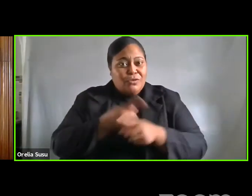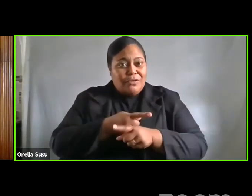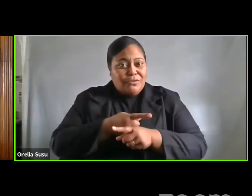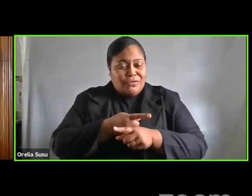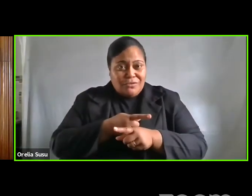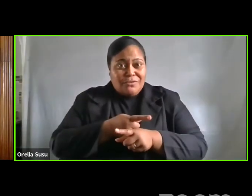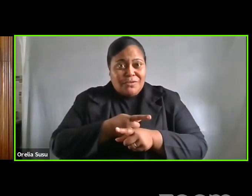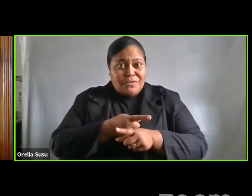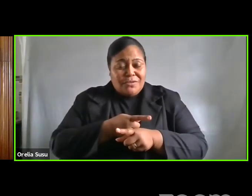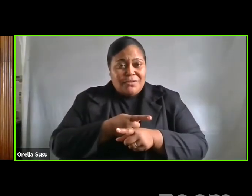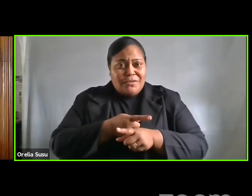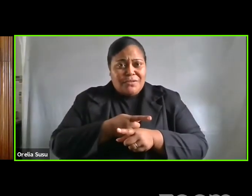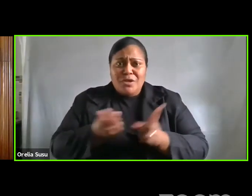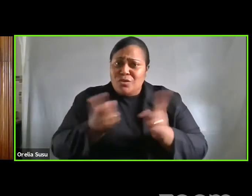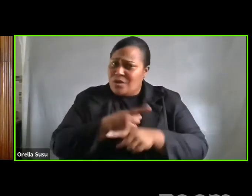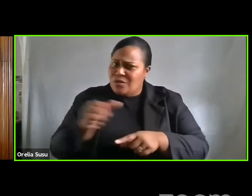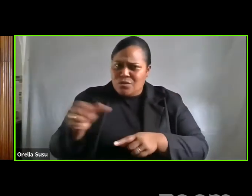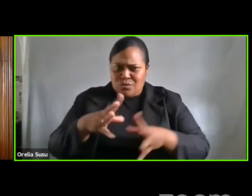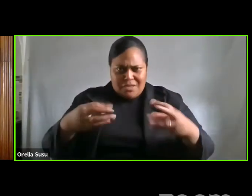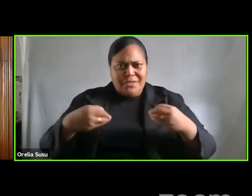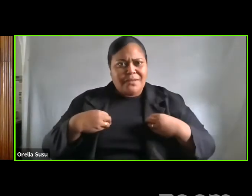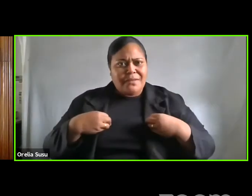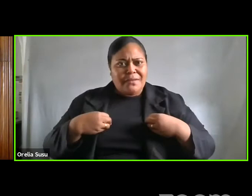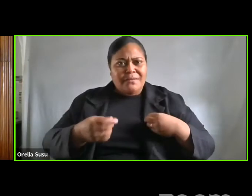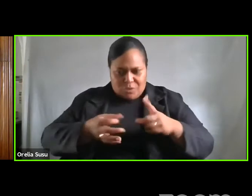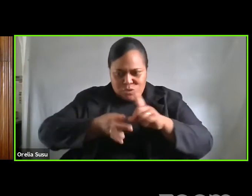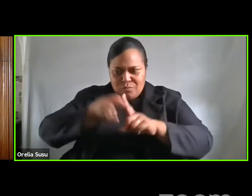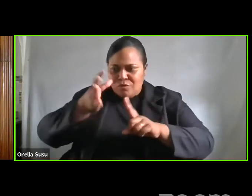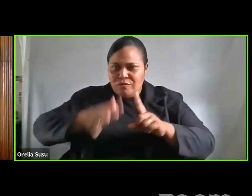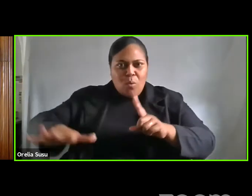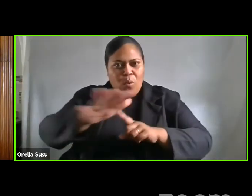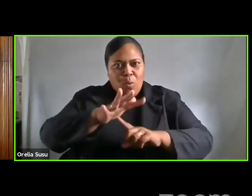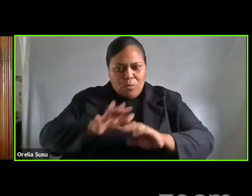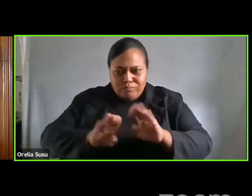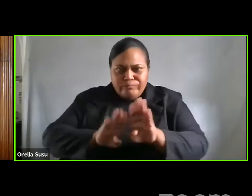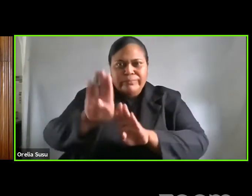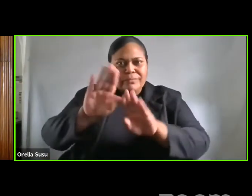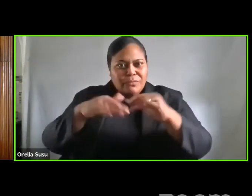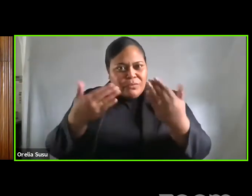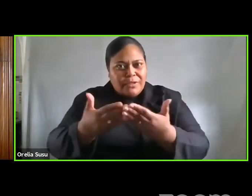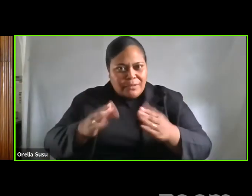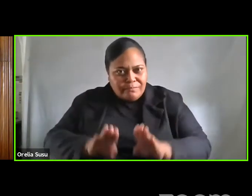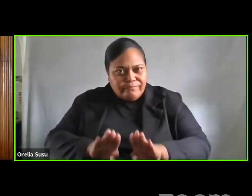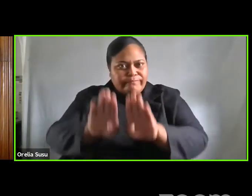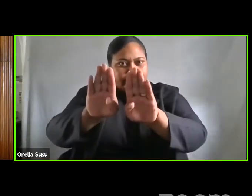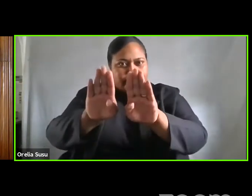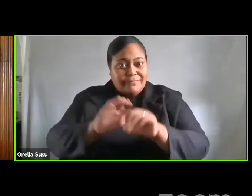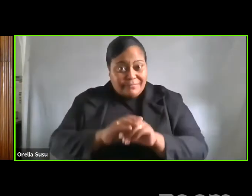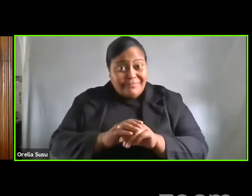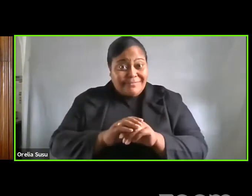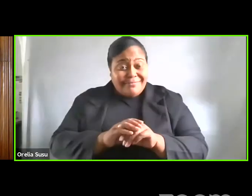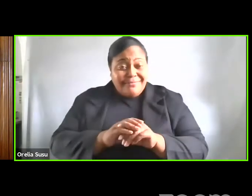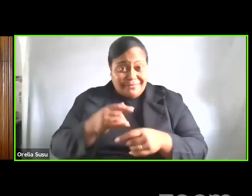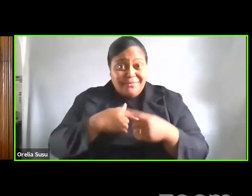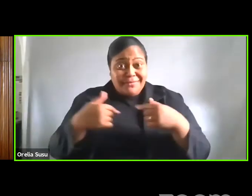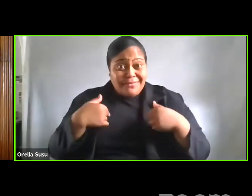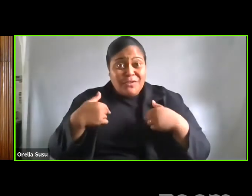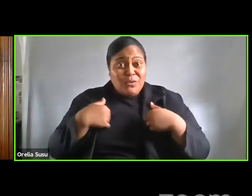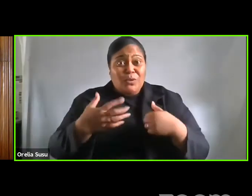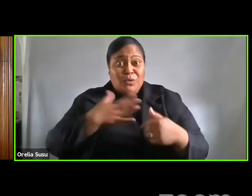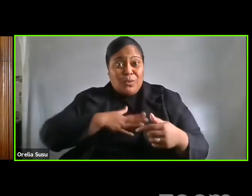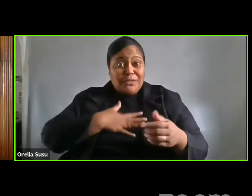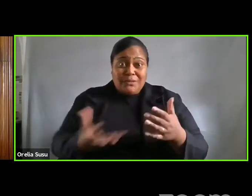in we all theseassers in Bora journey to be and